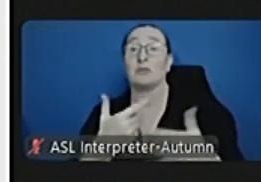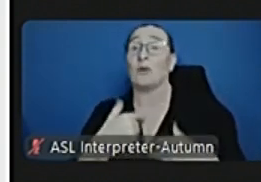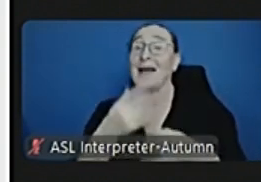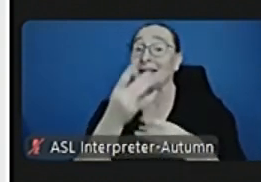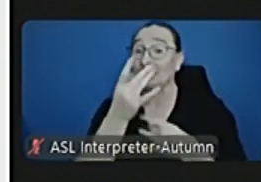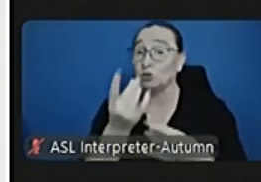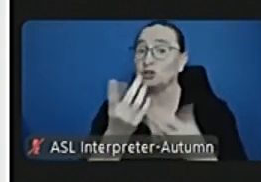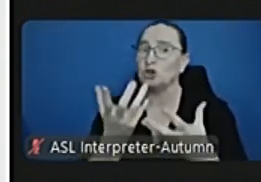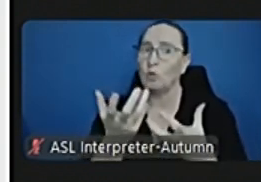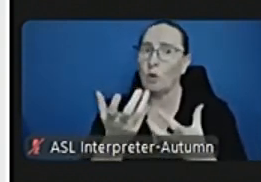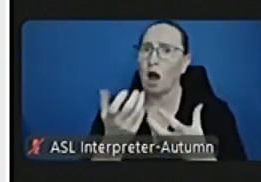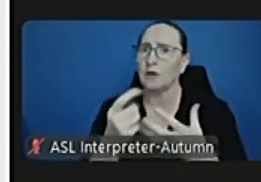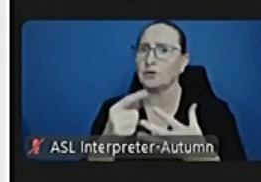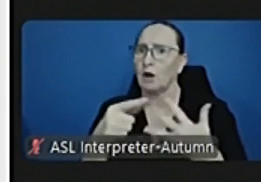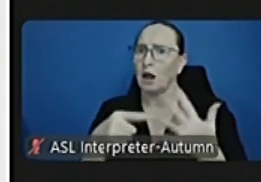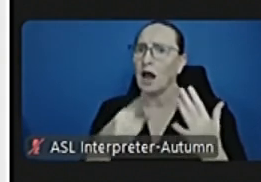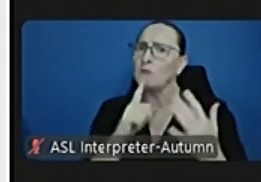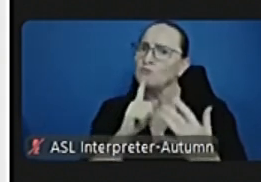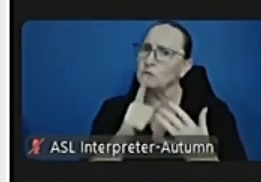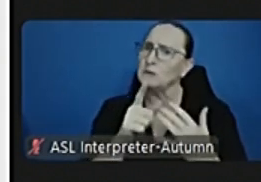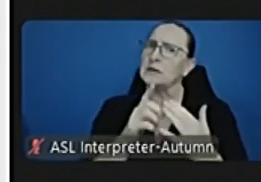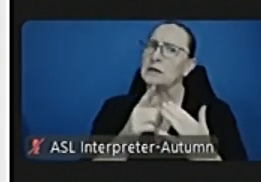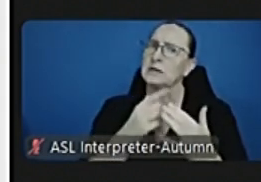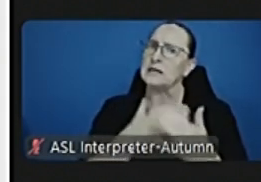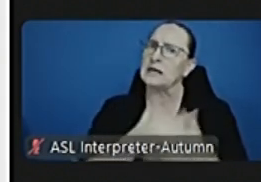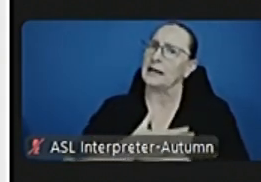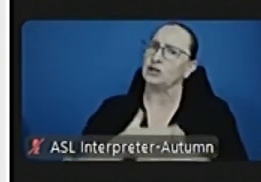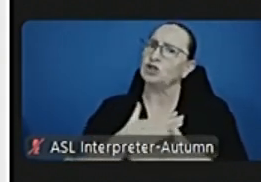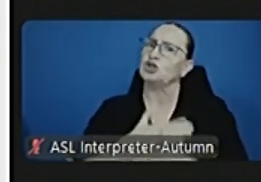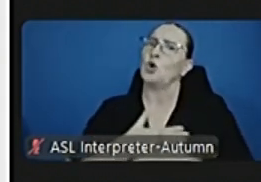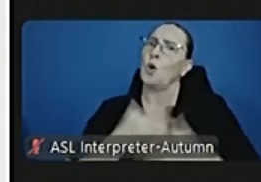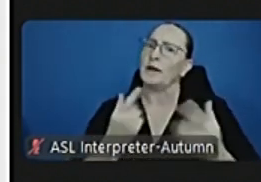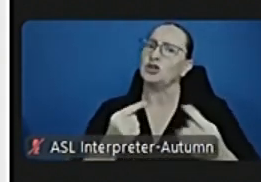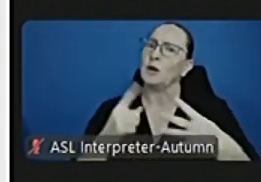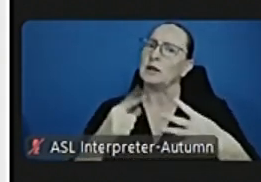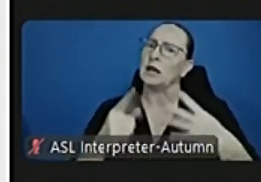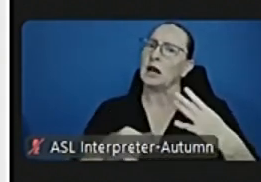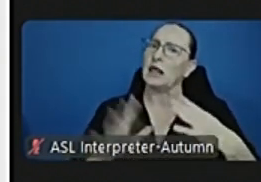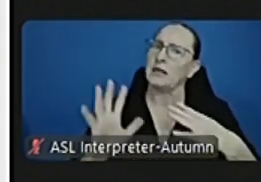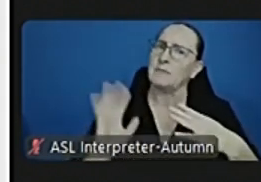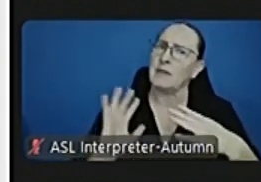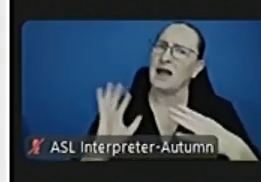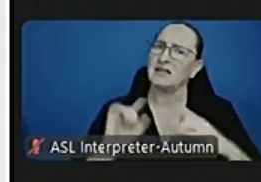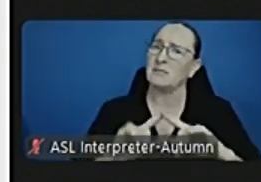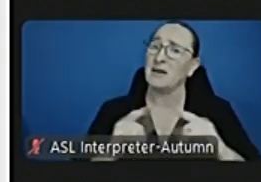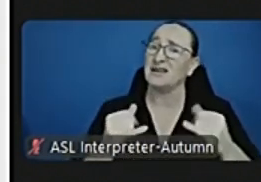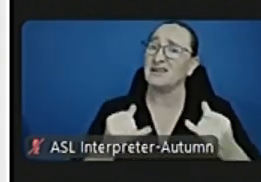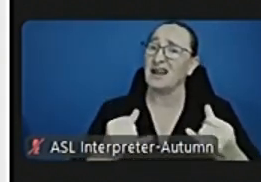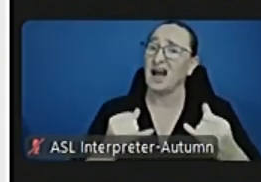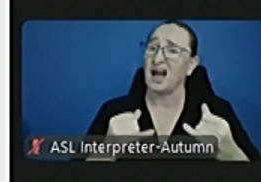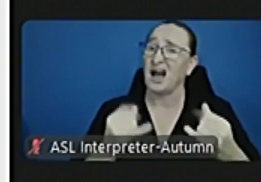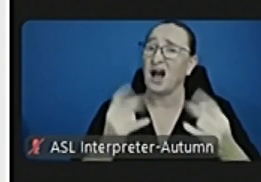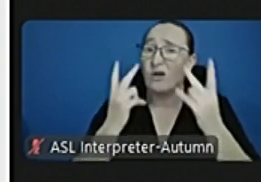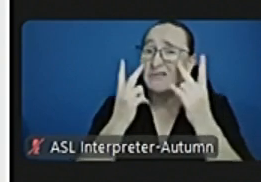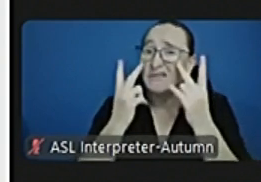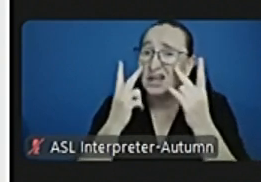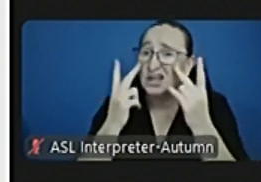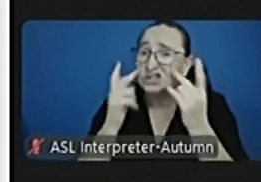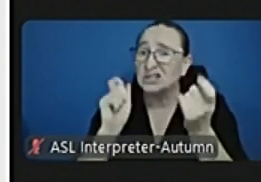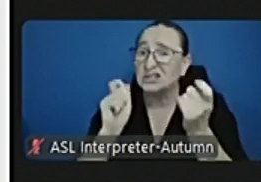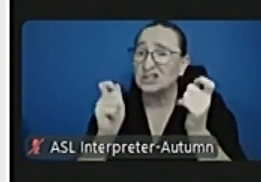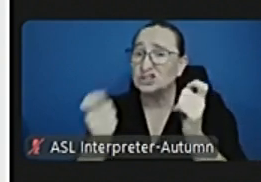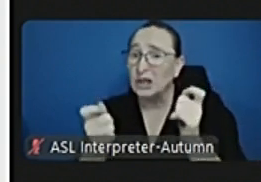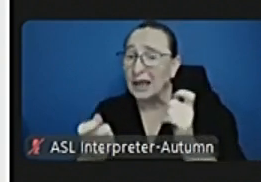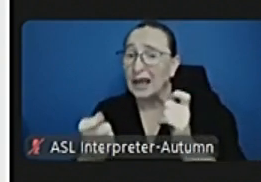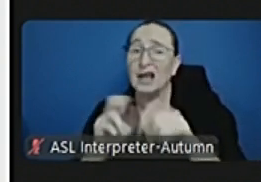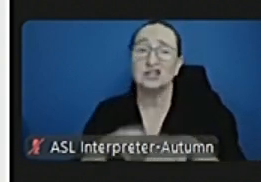saying, I really did enjoy doing those things in the past, but now vision has changed, normal aging has taken place, and maybe I